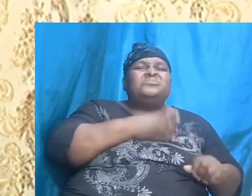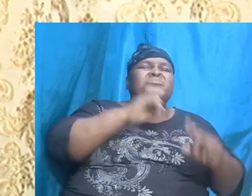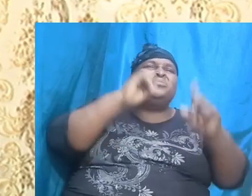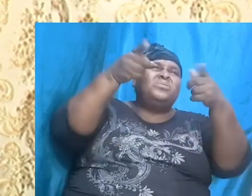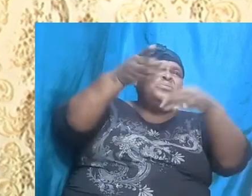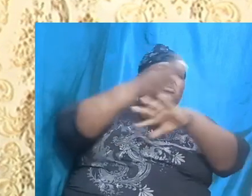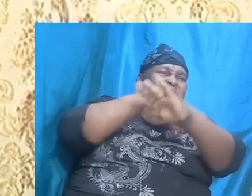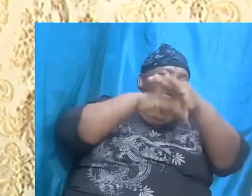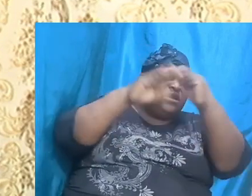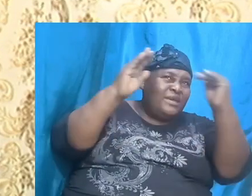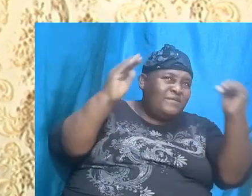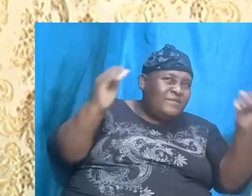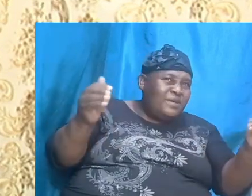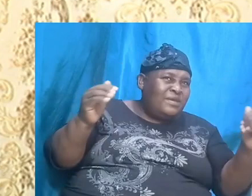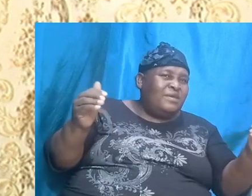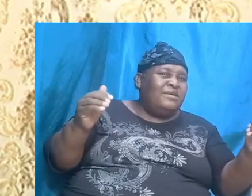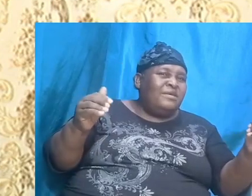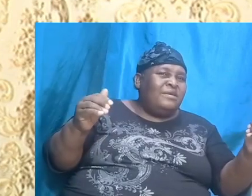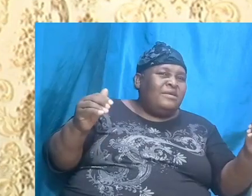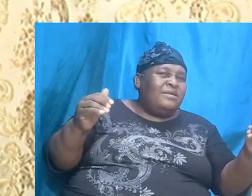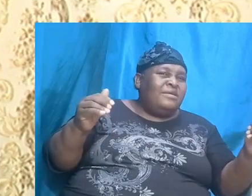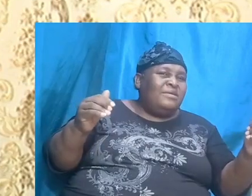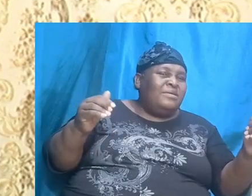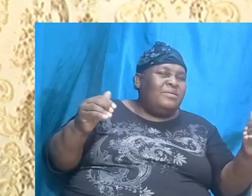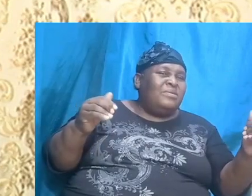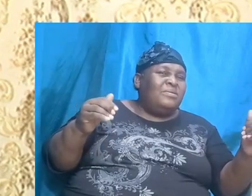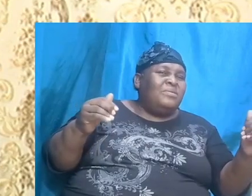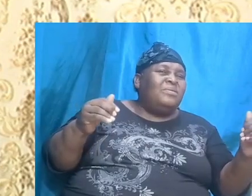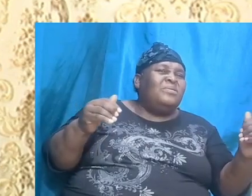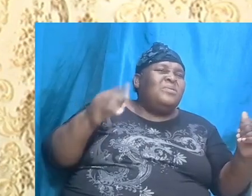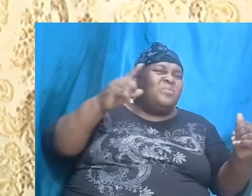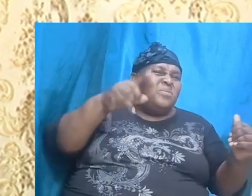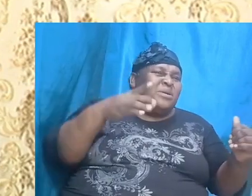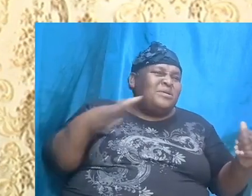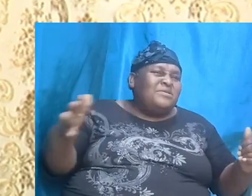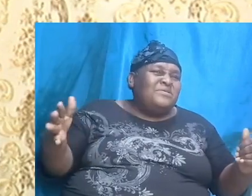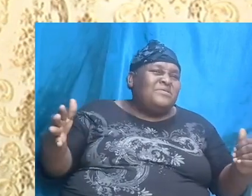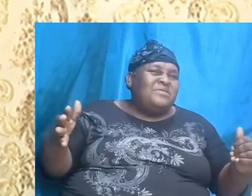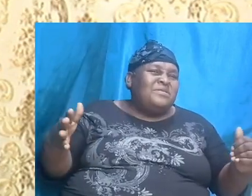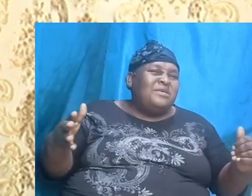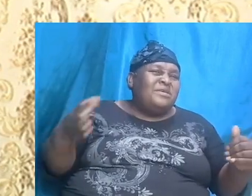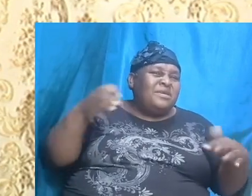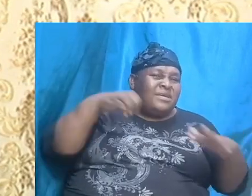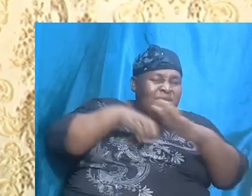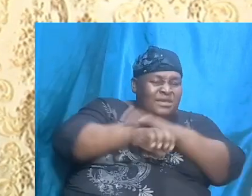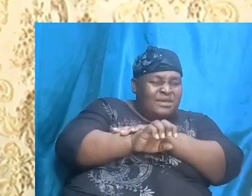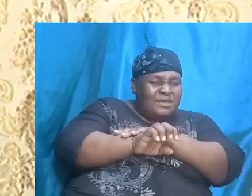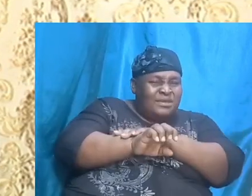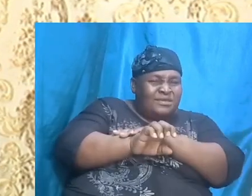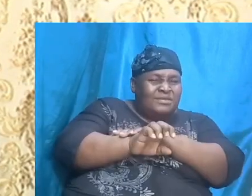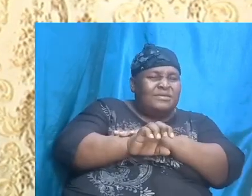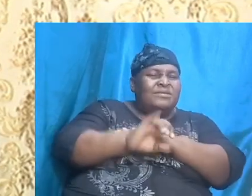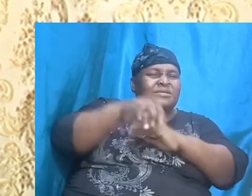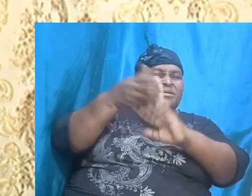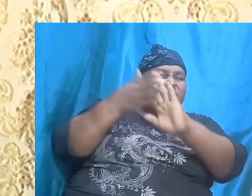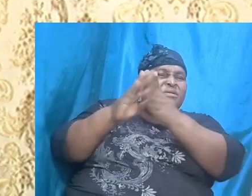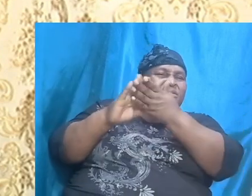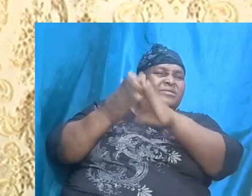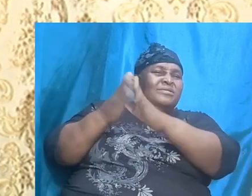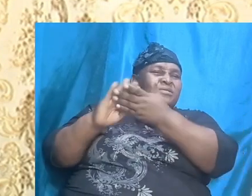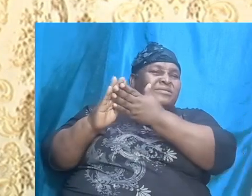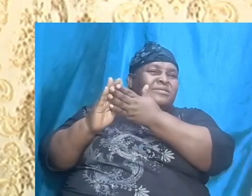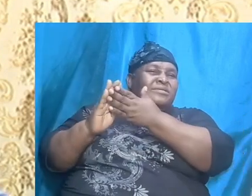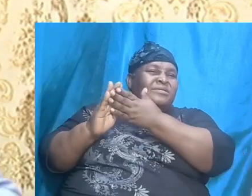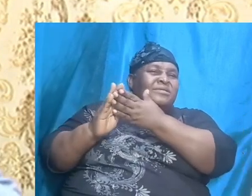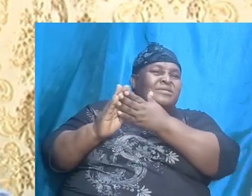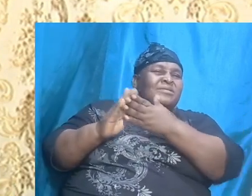in order for us to make it into the new Jerusalem, amen, one of the things that we must enter Jerusalem with, one of the things we must have, is